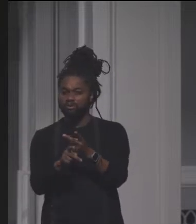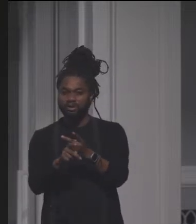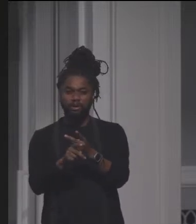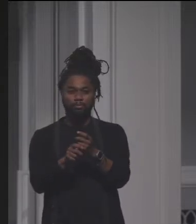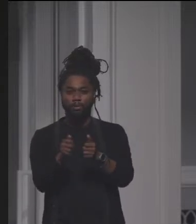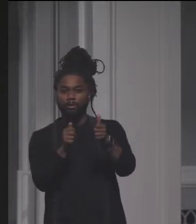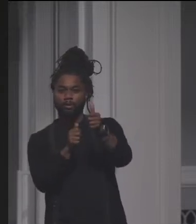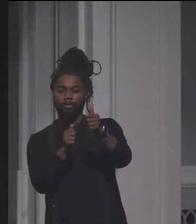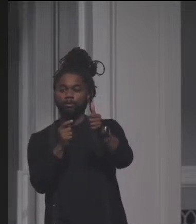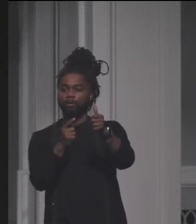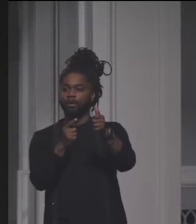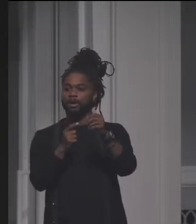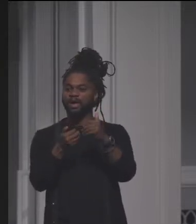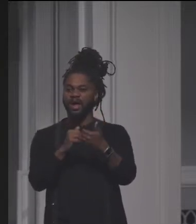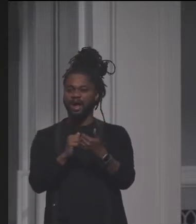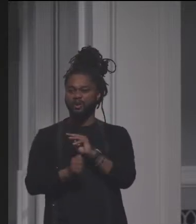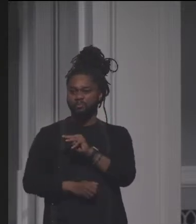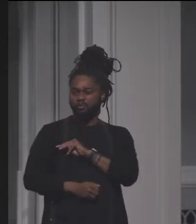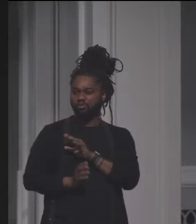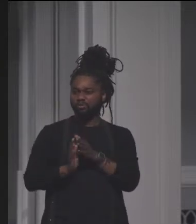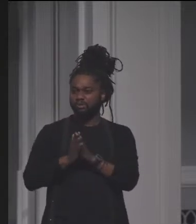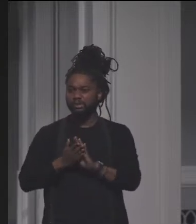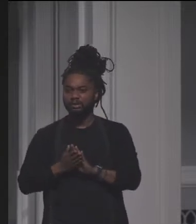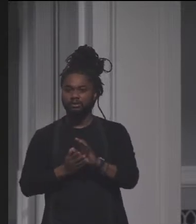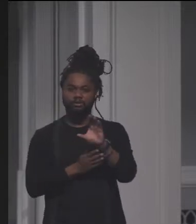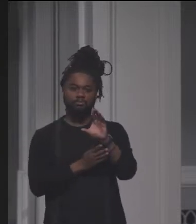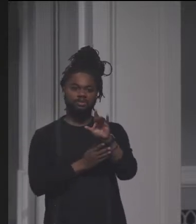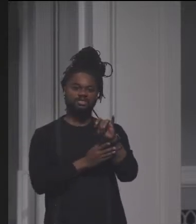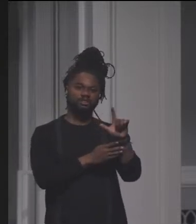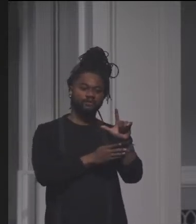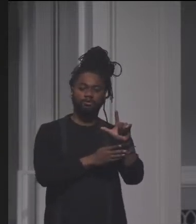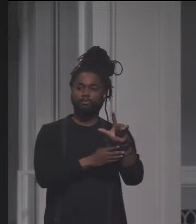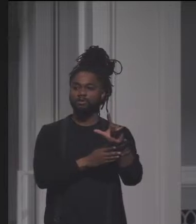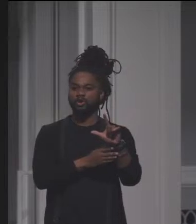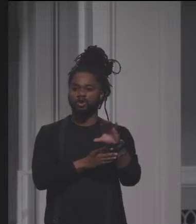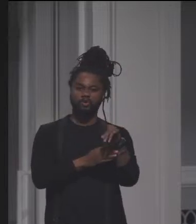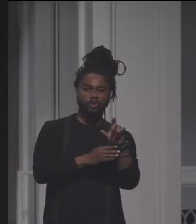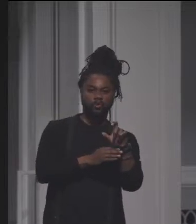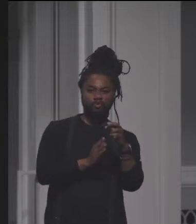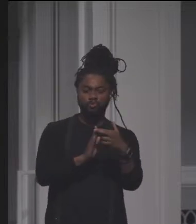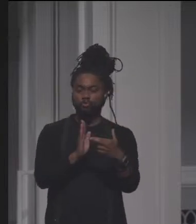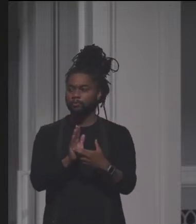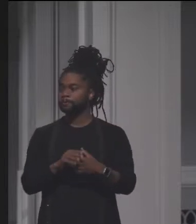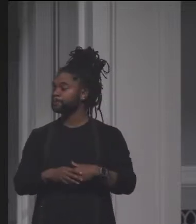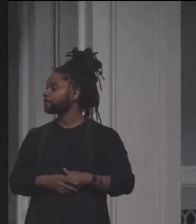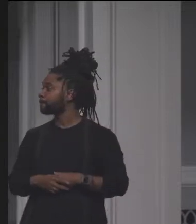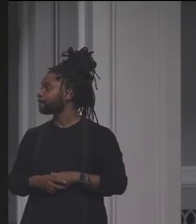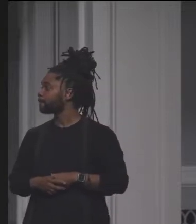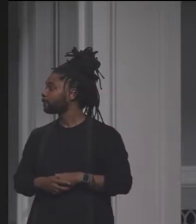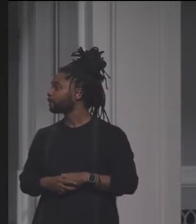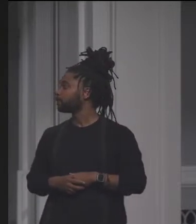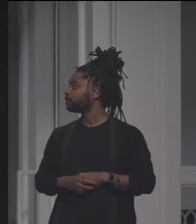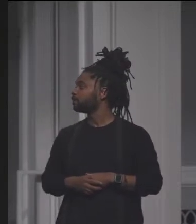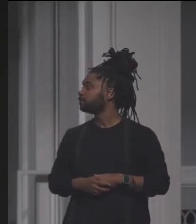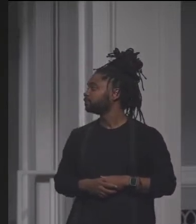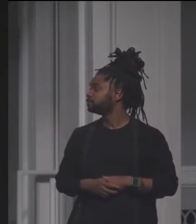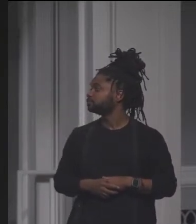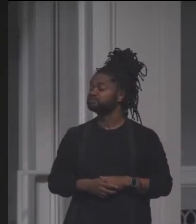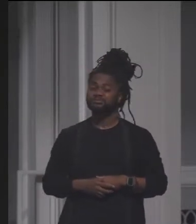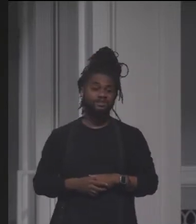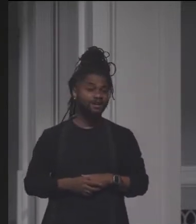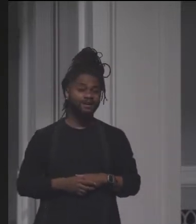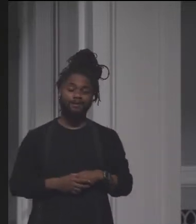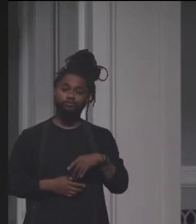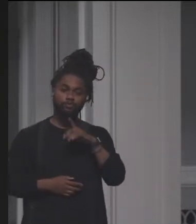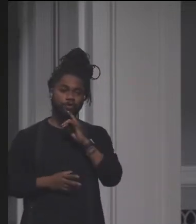become civil codes and on and on and on. There must have been lots of relatively happy queer